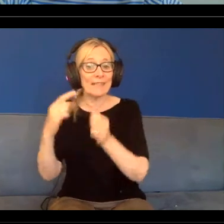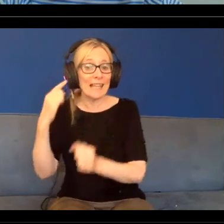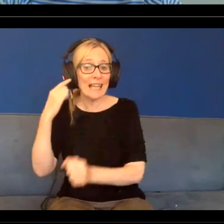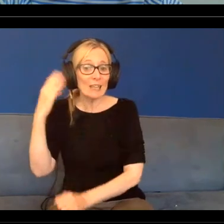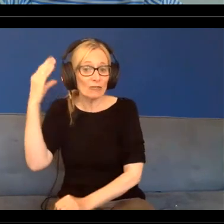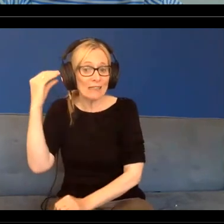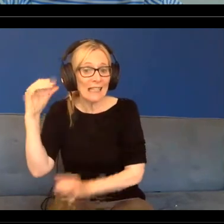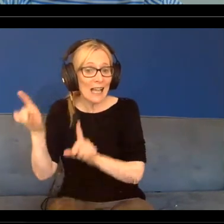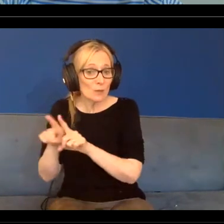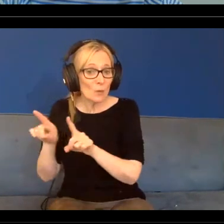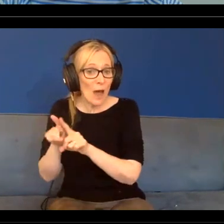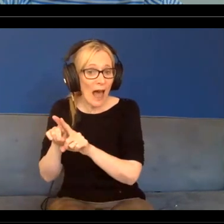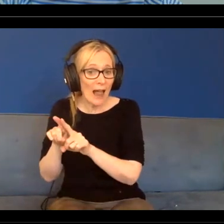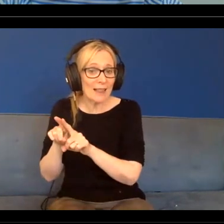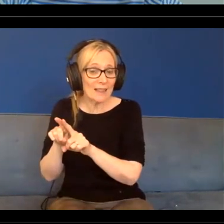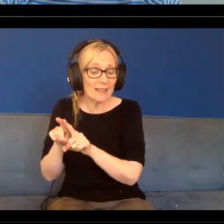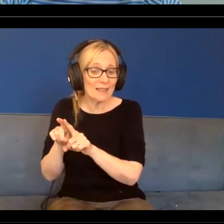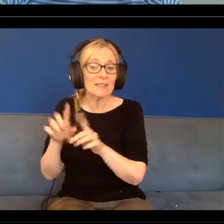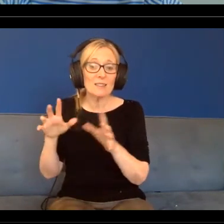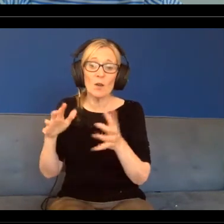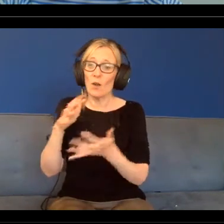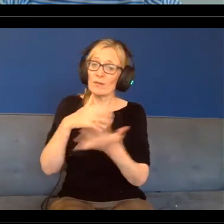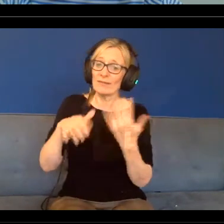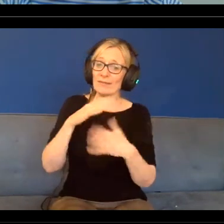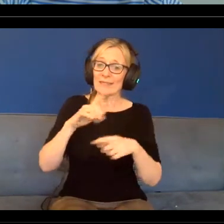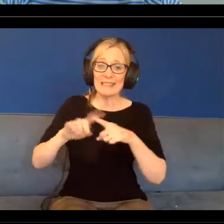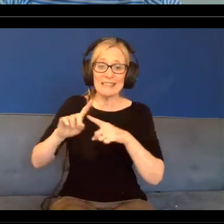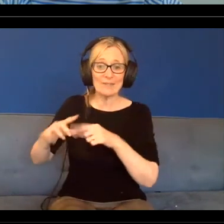different hearing level, and